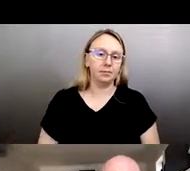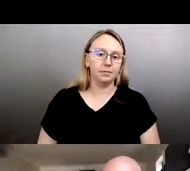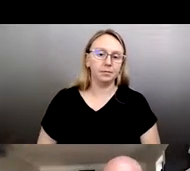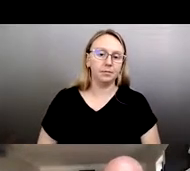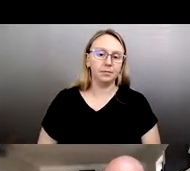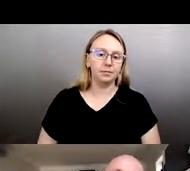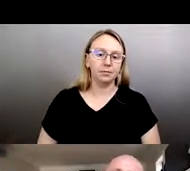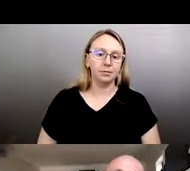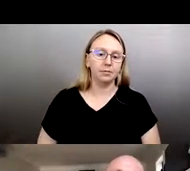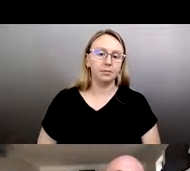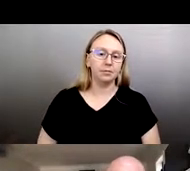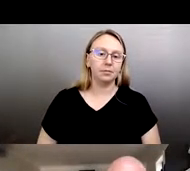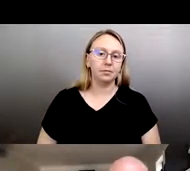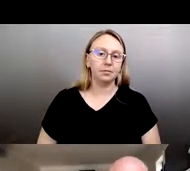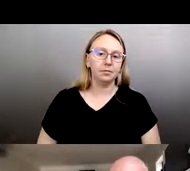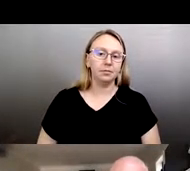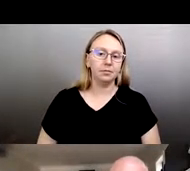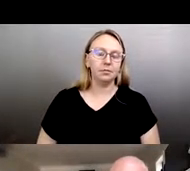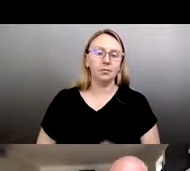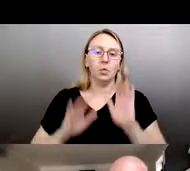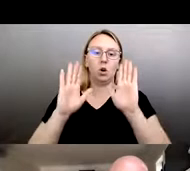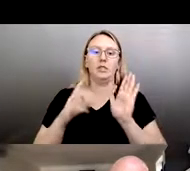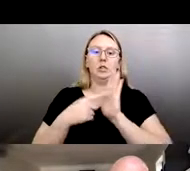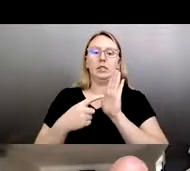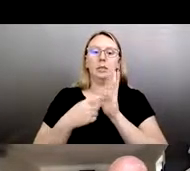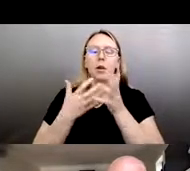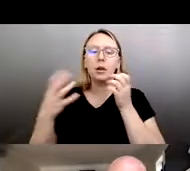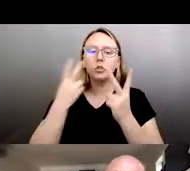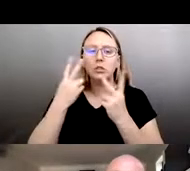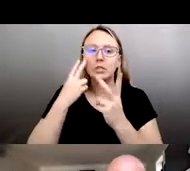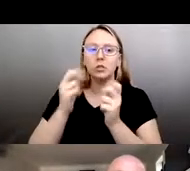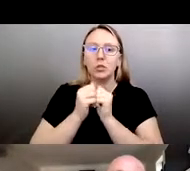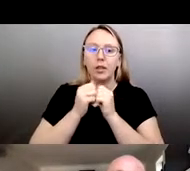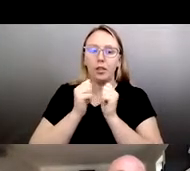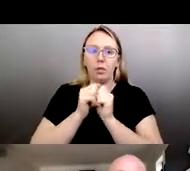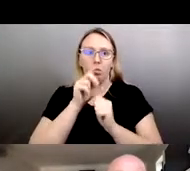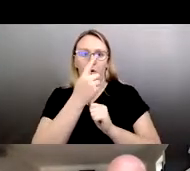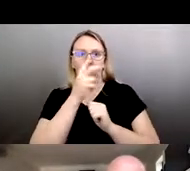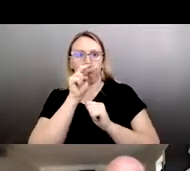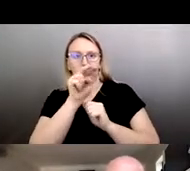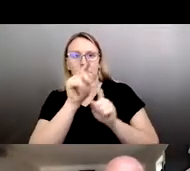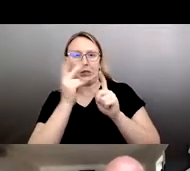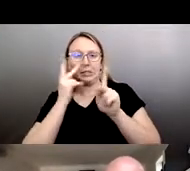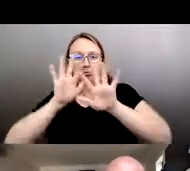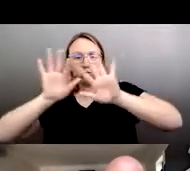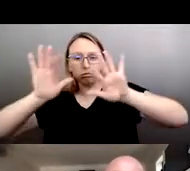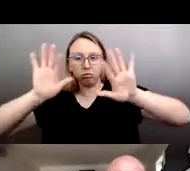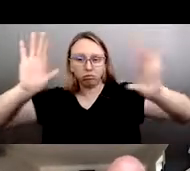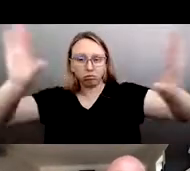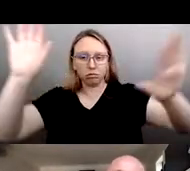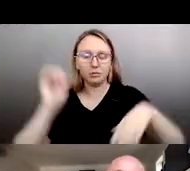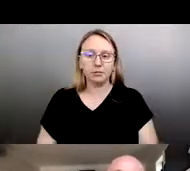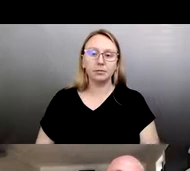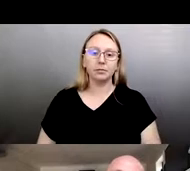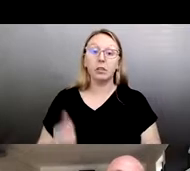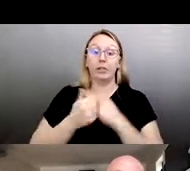And it's just a great example of how much you can see together in one kind of line of vision when you move throughout our space. I think every time we have a tour